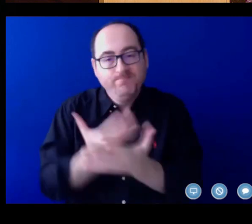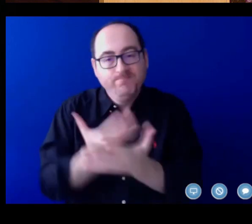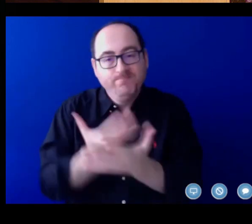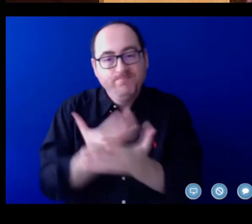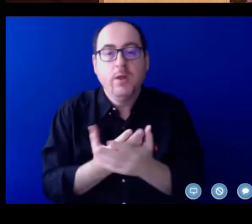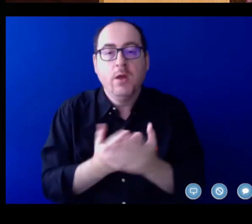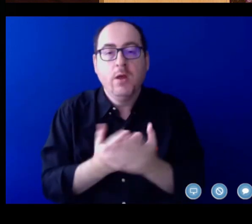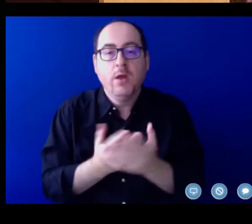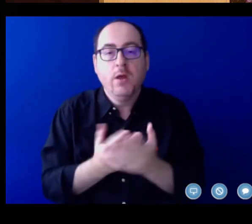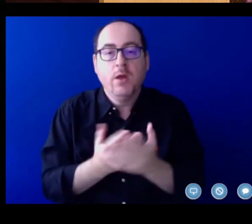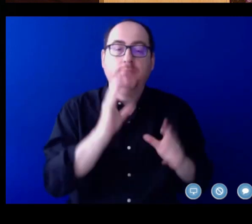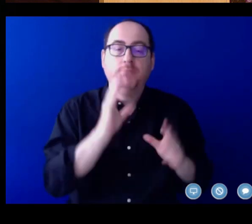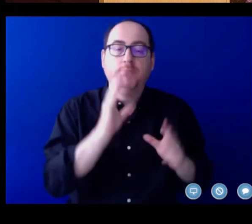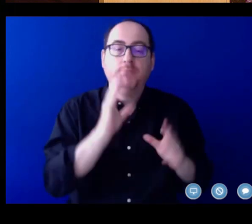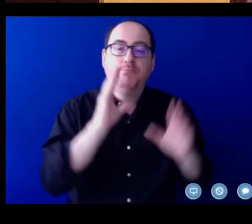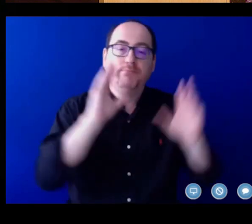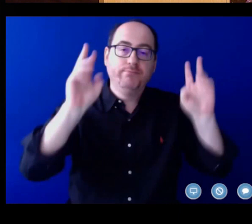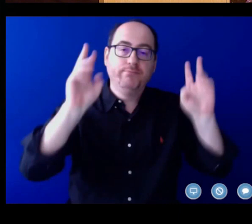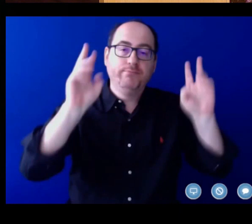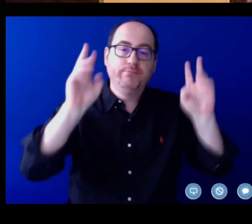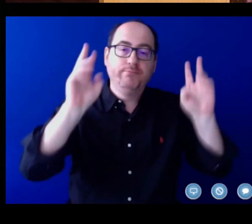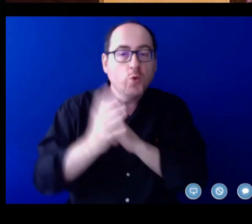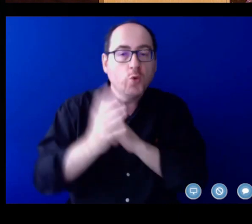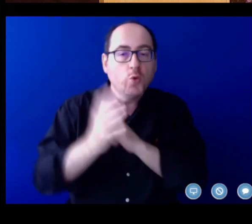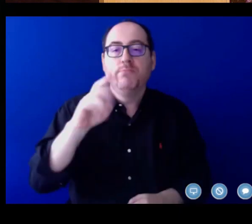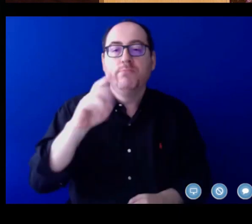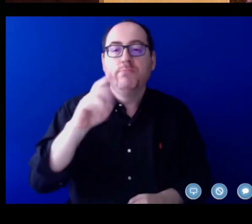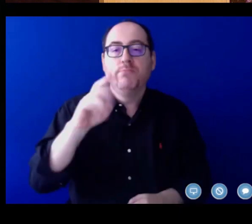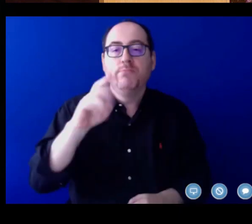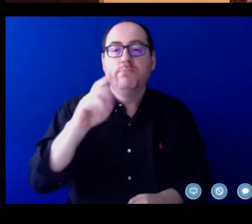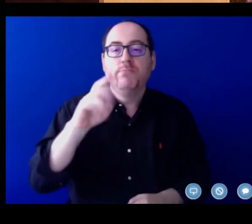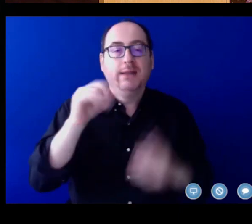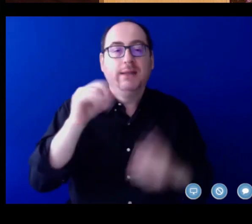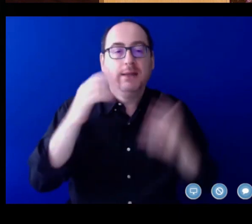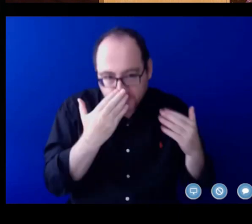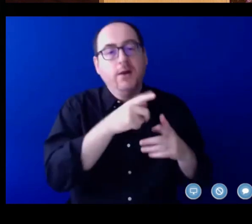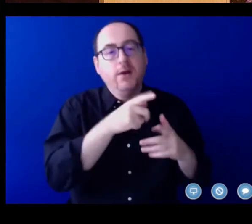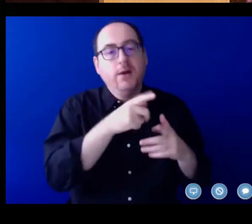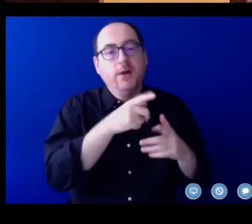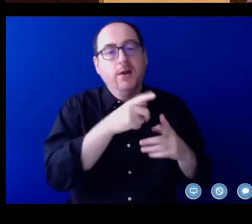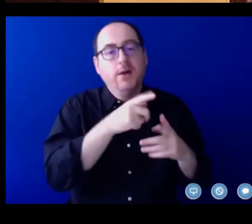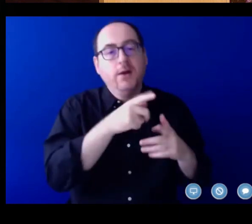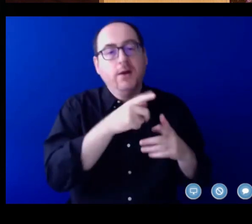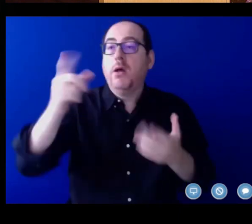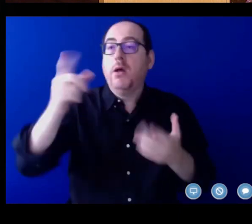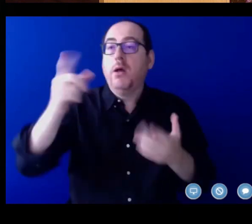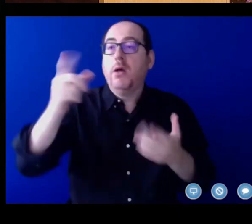differences. Cultural humility is, I think, qualitatively different from the idea of cultural competence, which suggests that we can get to a point where we